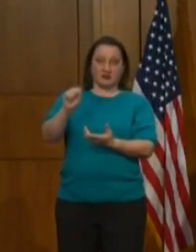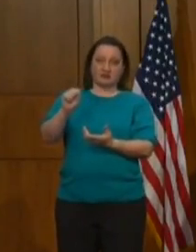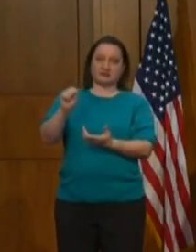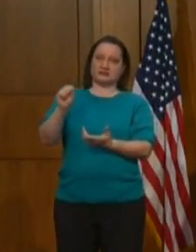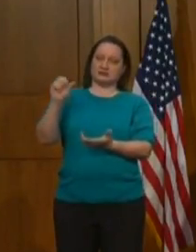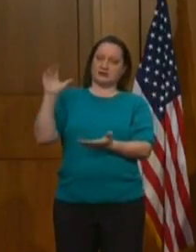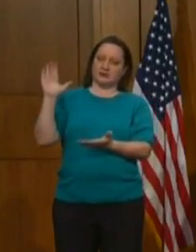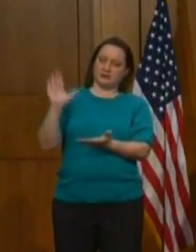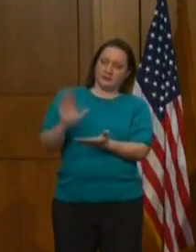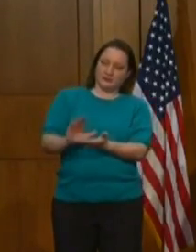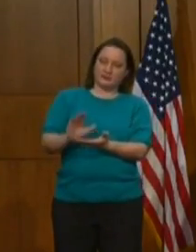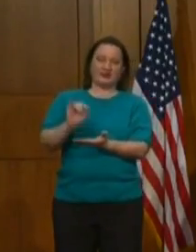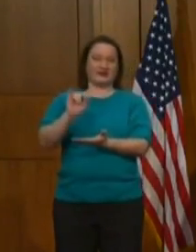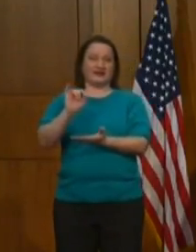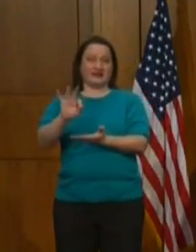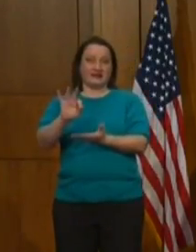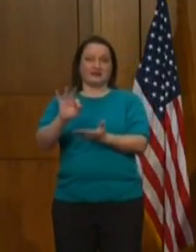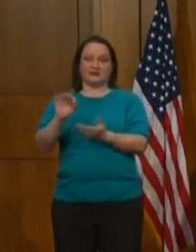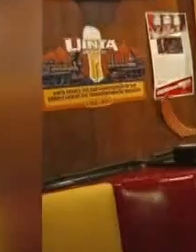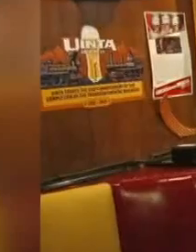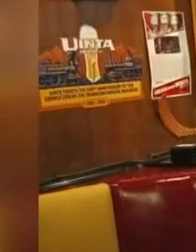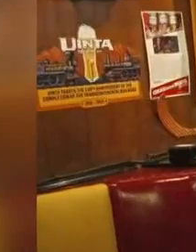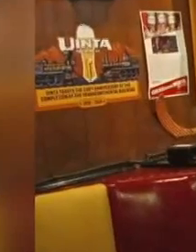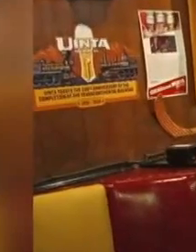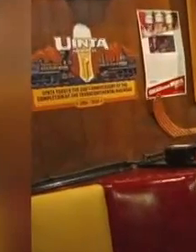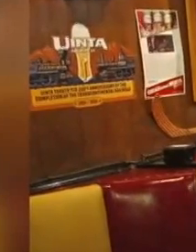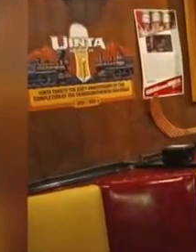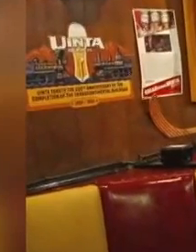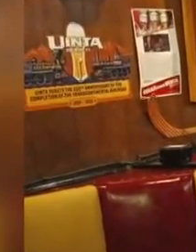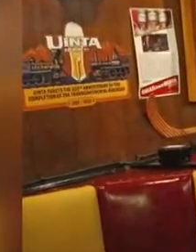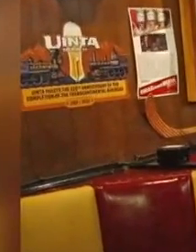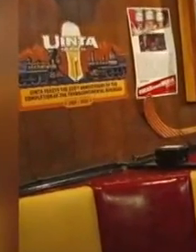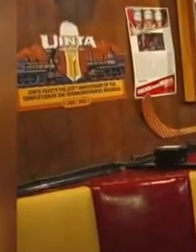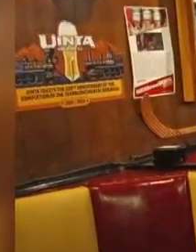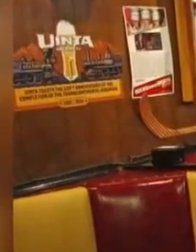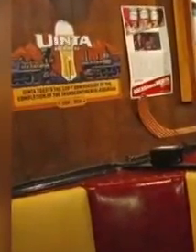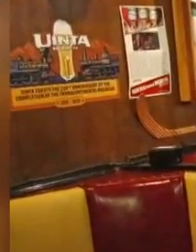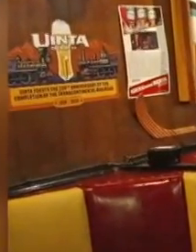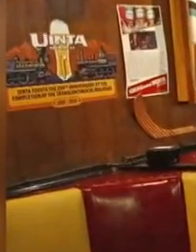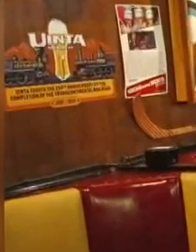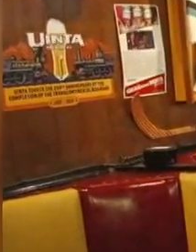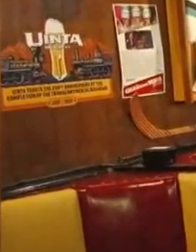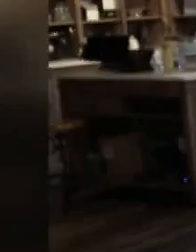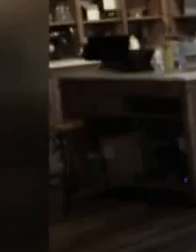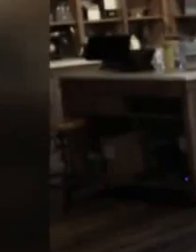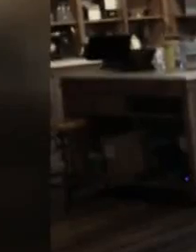easily when everyone is wearing face covering. Again, the order goes into effect on Friday.